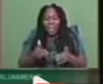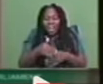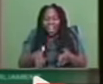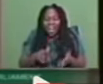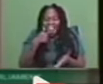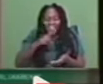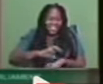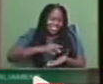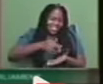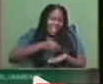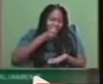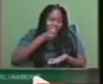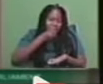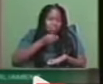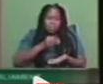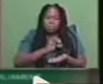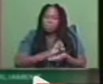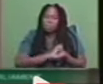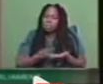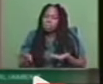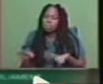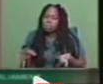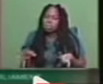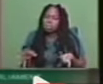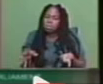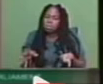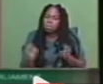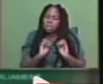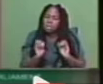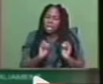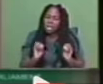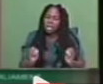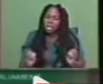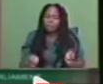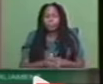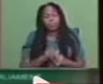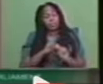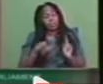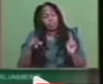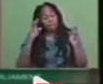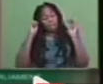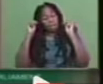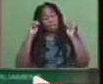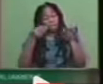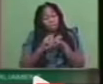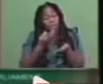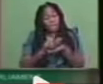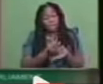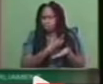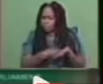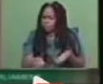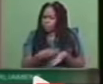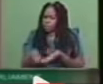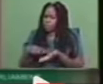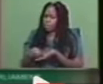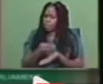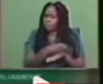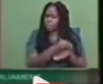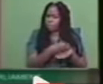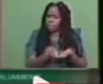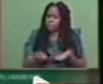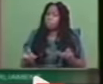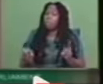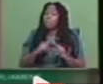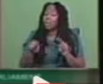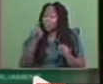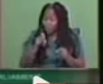$4 billion already of the $6 billion he determined will be needed through the pandemic. This was